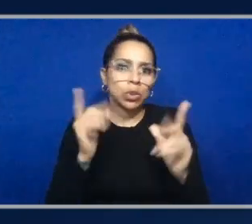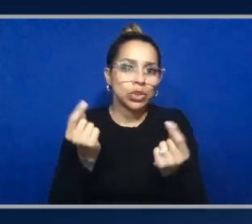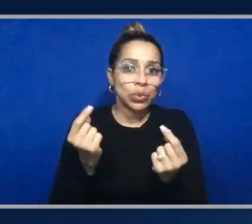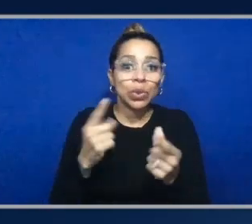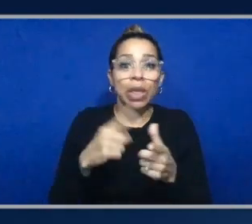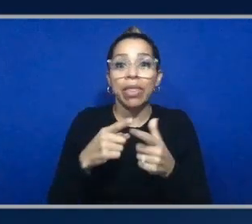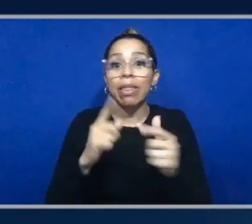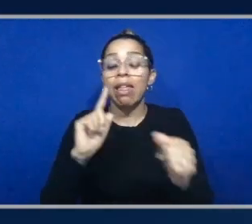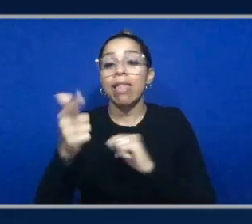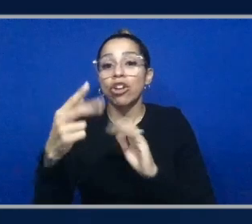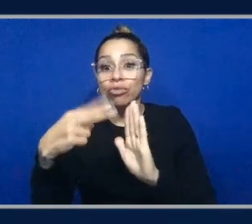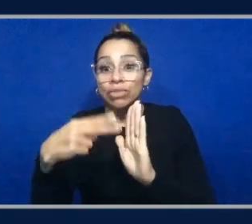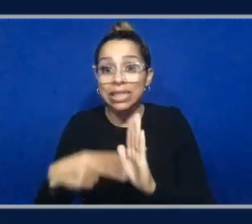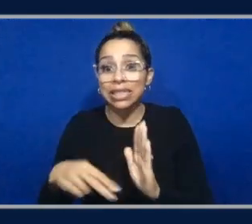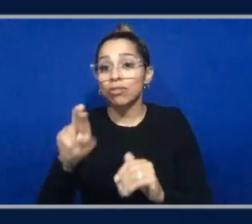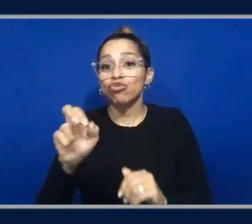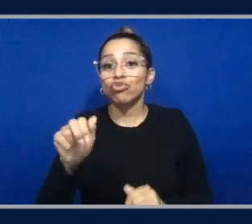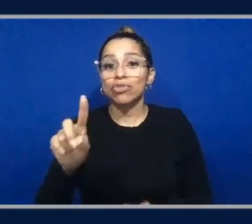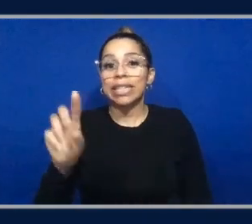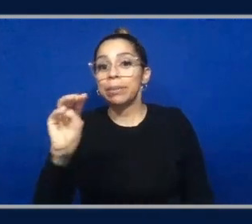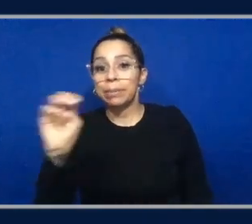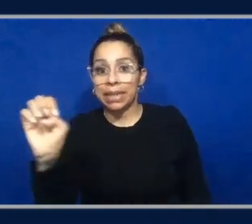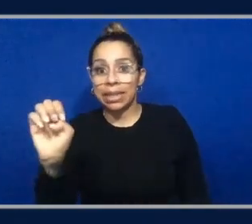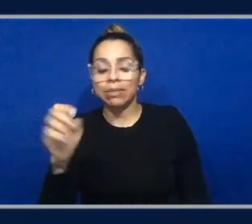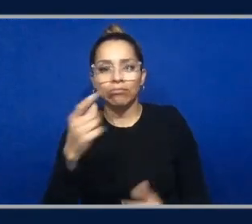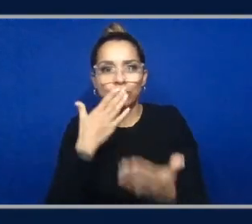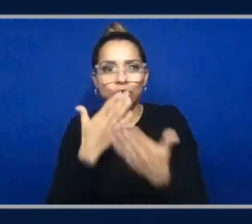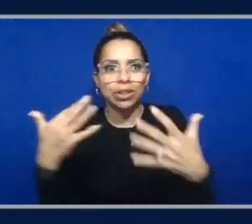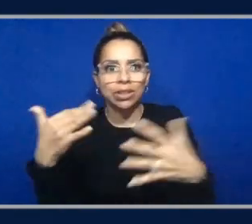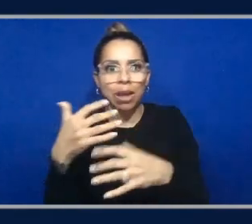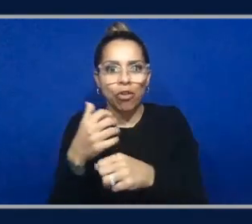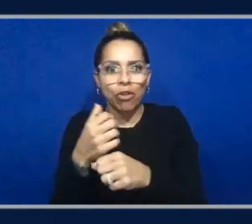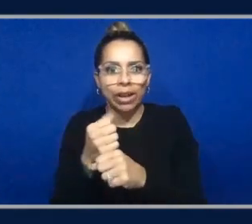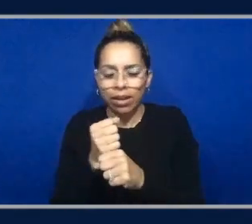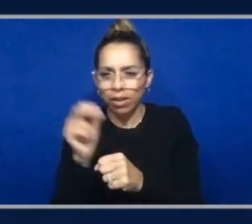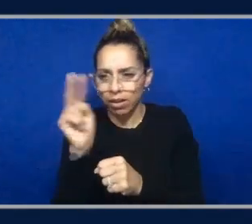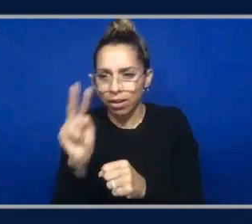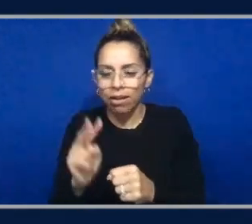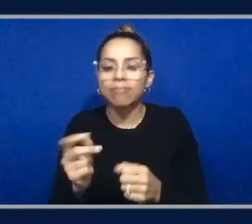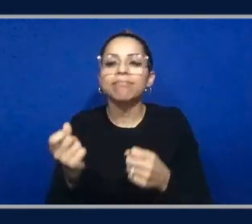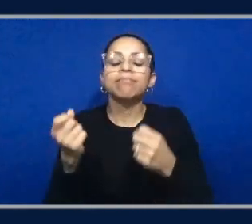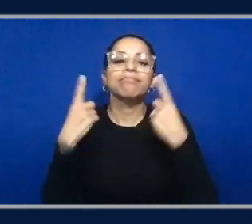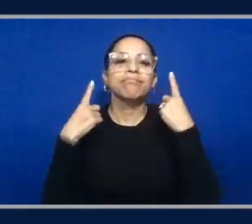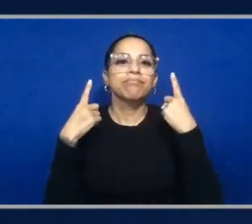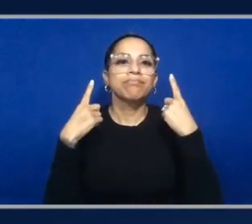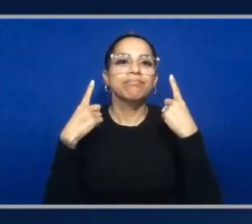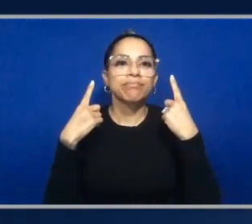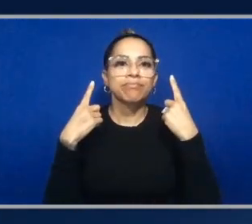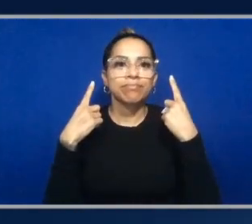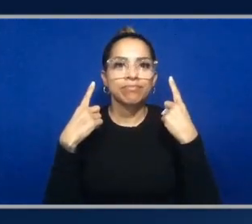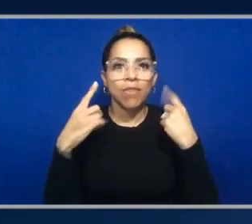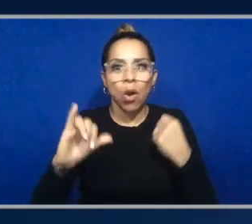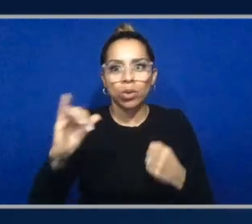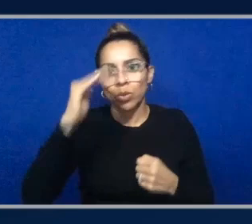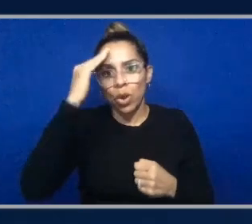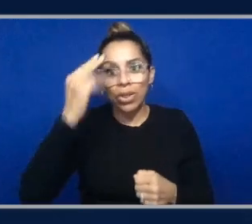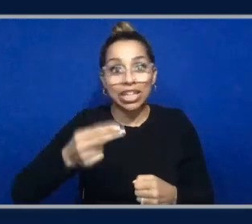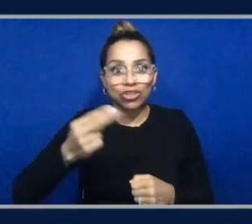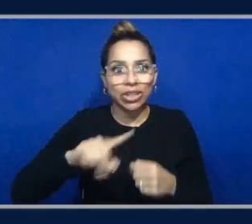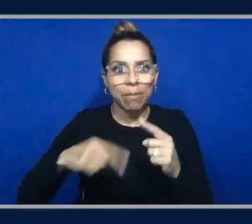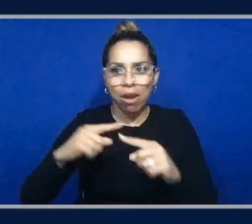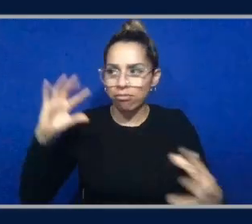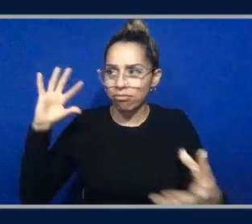right now is summarizing content, right? Yes. So boiling it down to something that you can understand, and then giving you a good history about what has happened. Excuse me. Yeah.